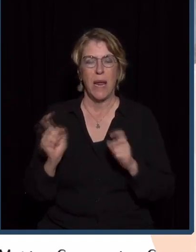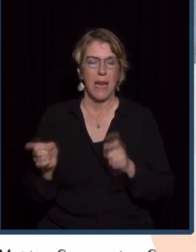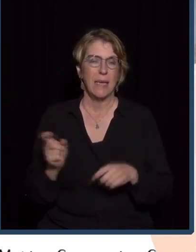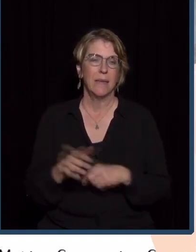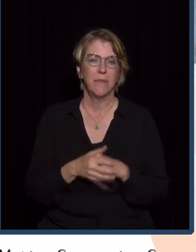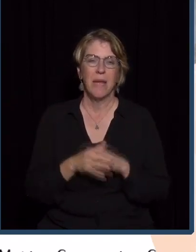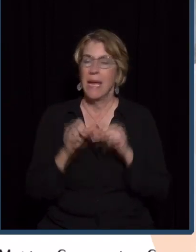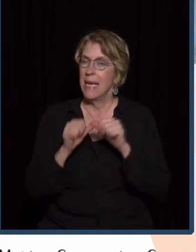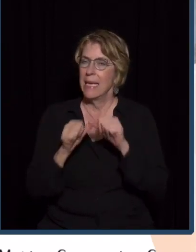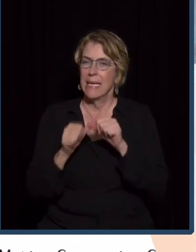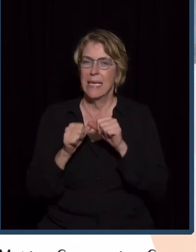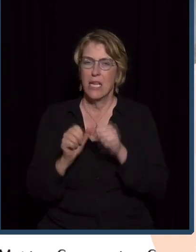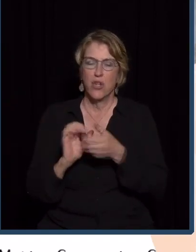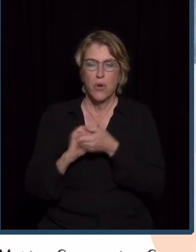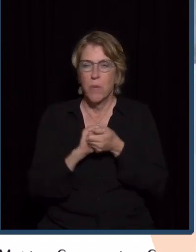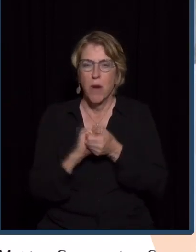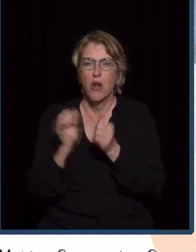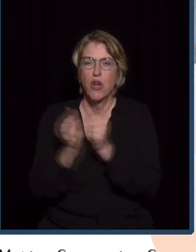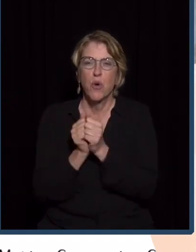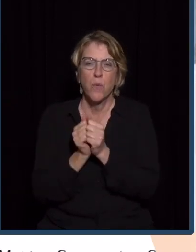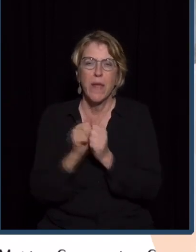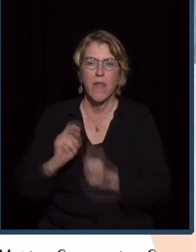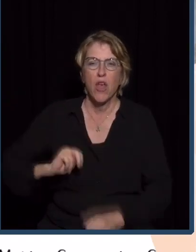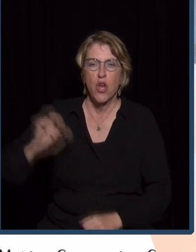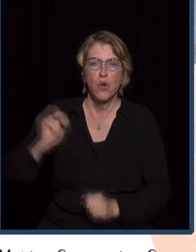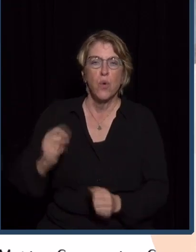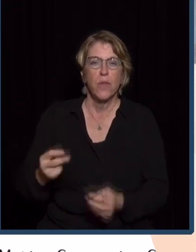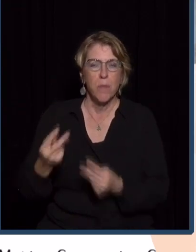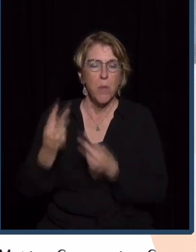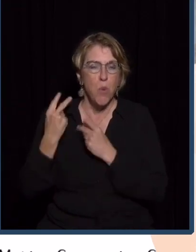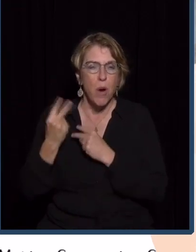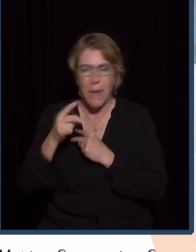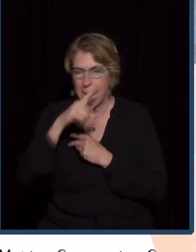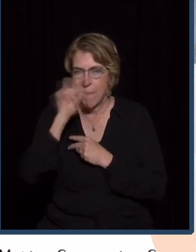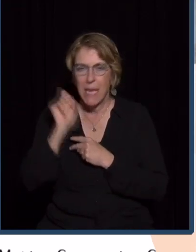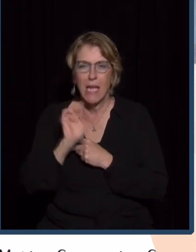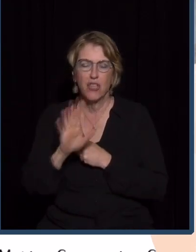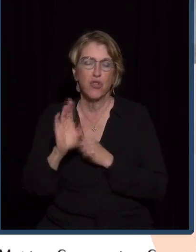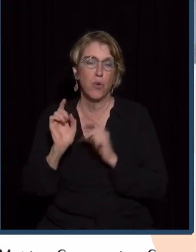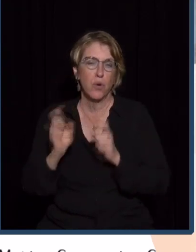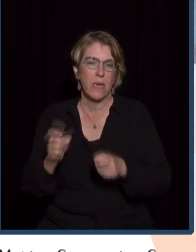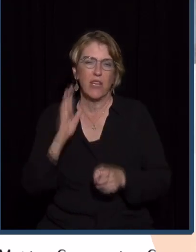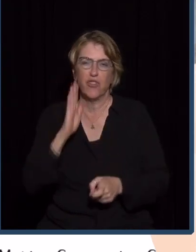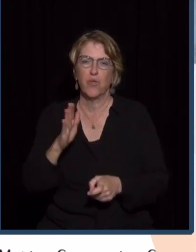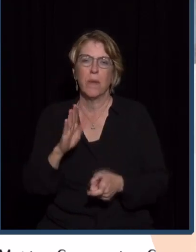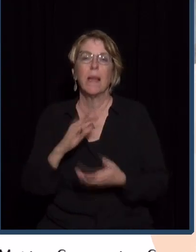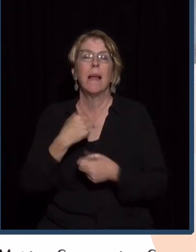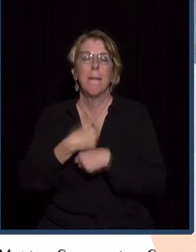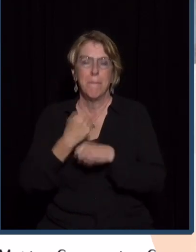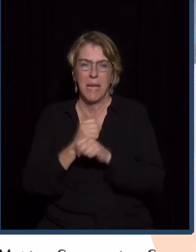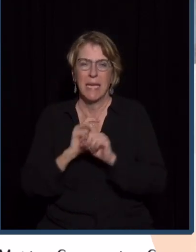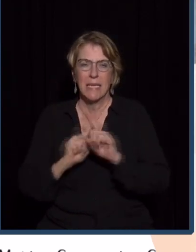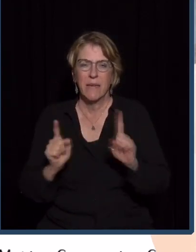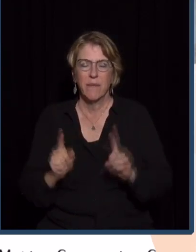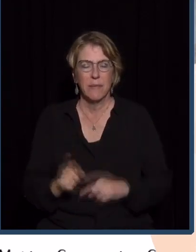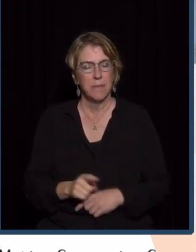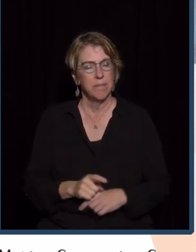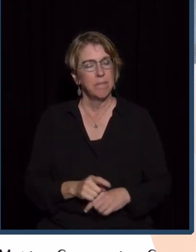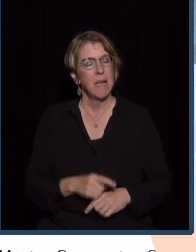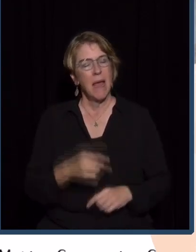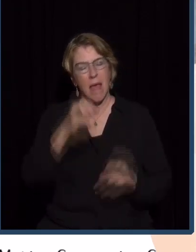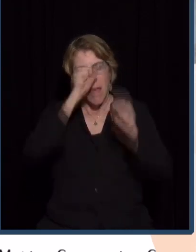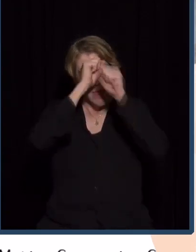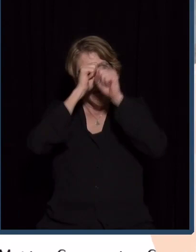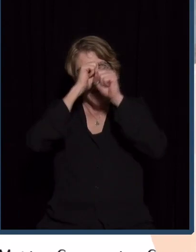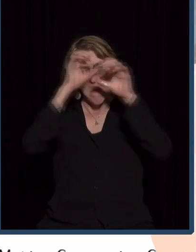continue to partner with North Memorial tonight, because honestly, you are making a huge difference. I mean, can you just imagine entering a hospital